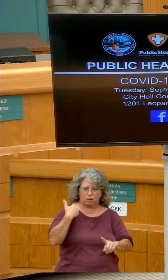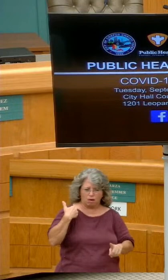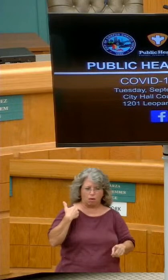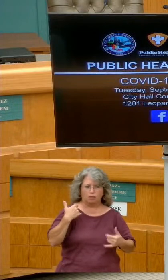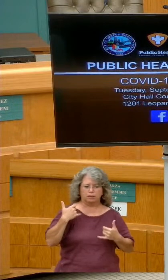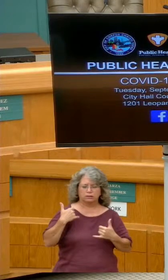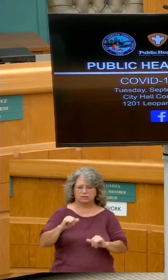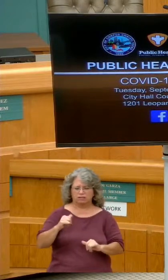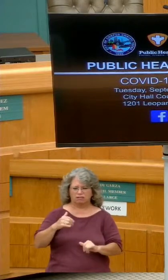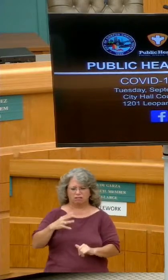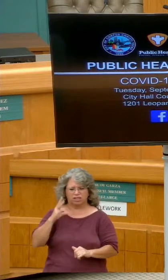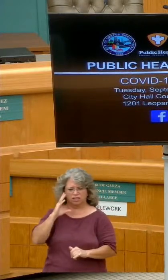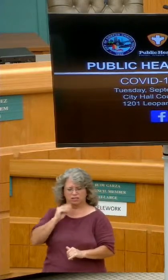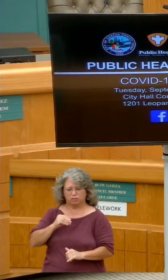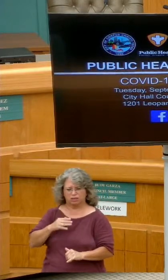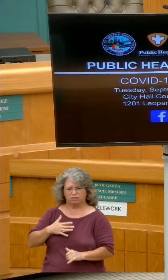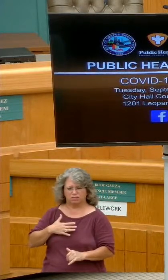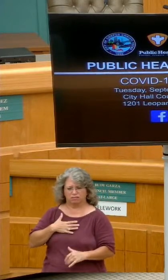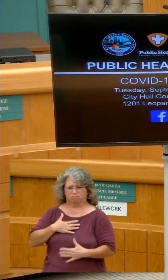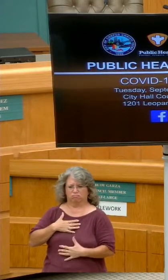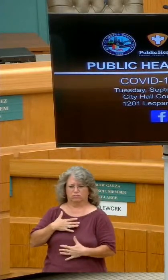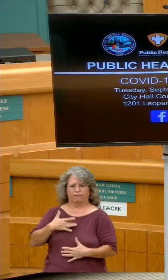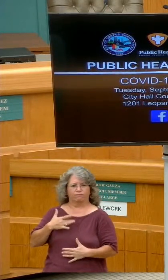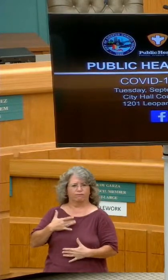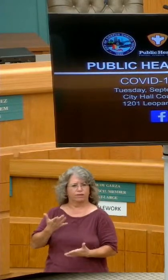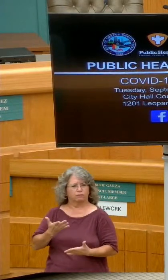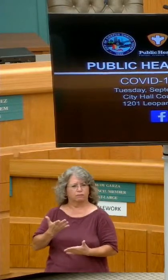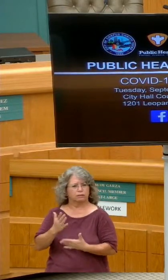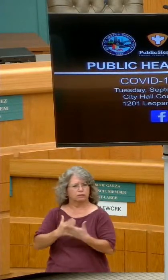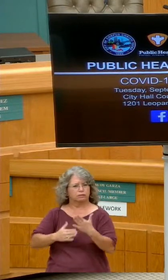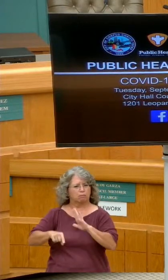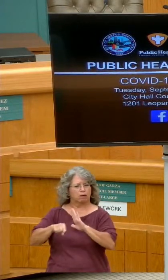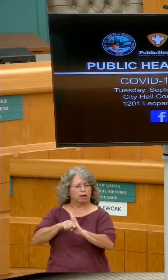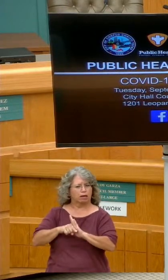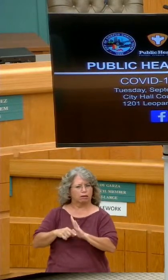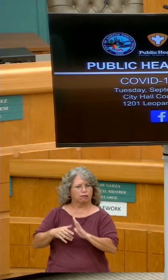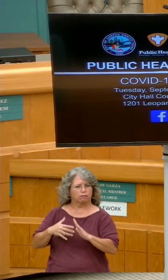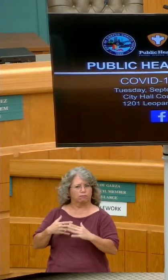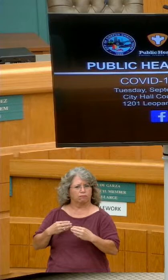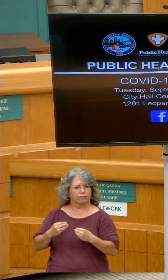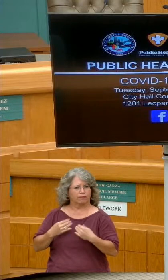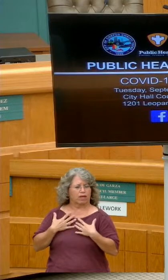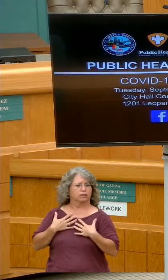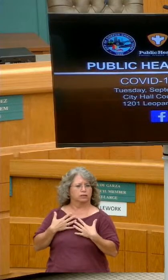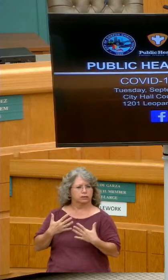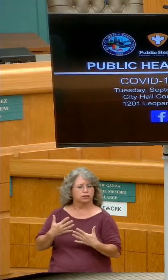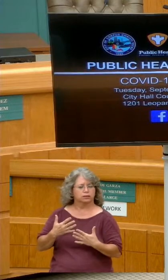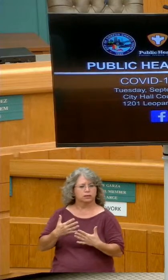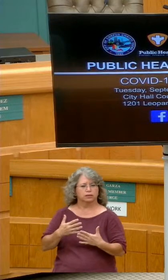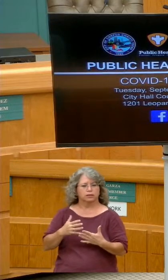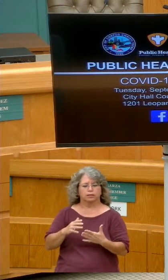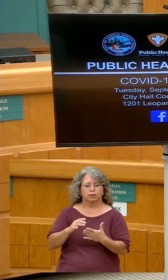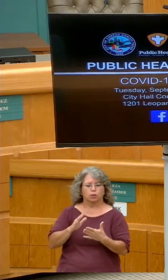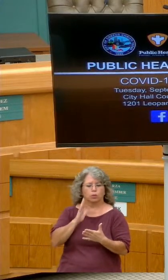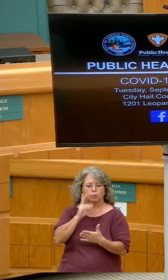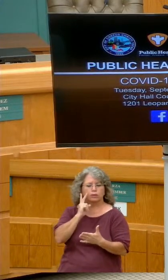know what these long-term effects will be is what we learn over time. So what can we